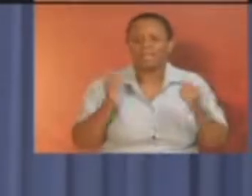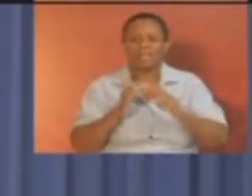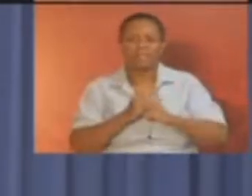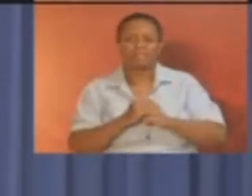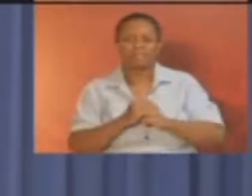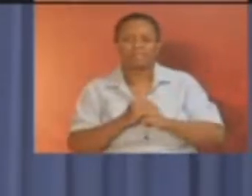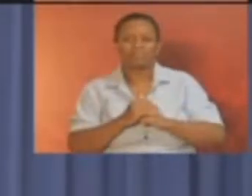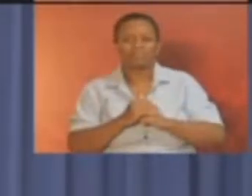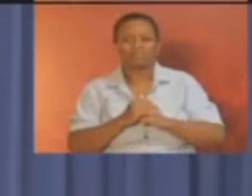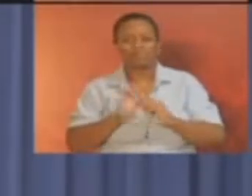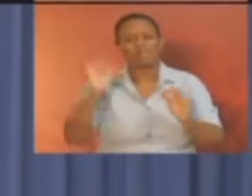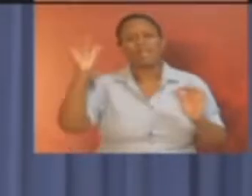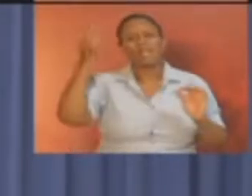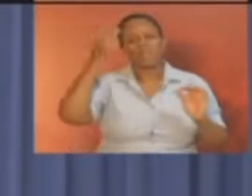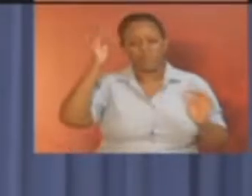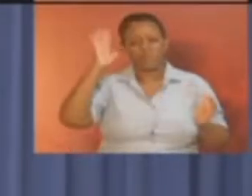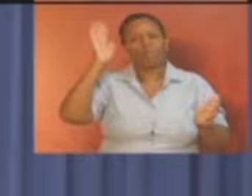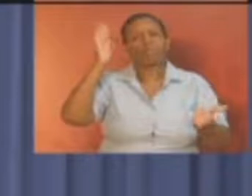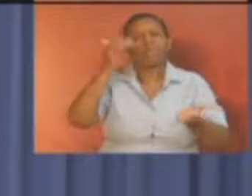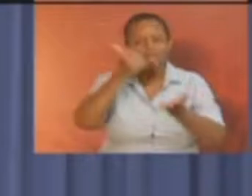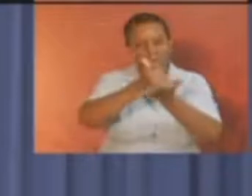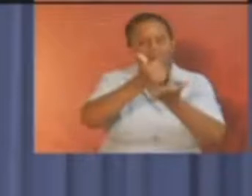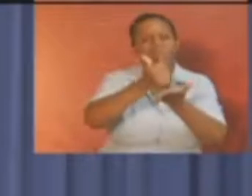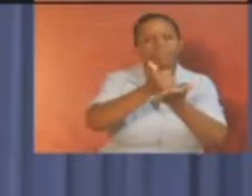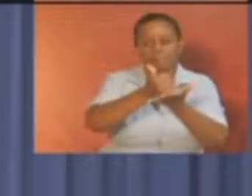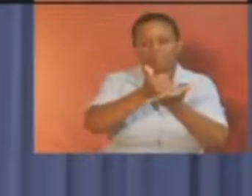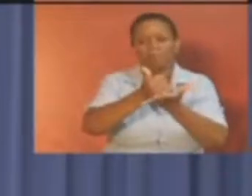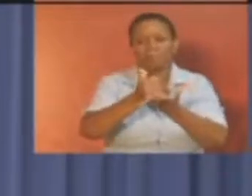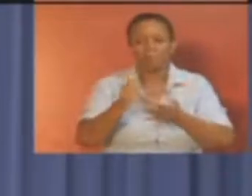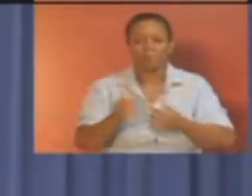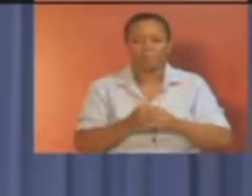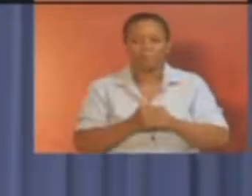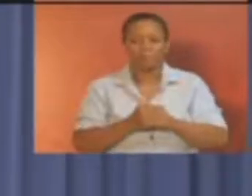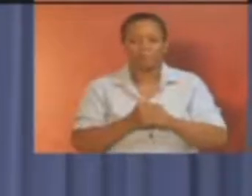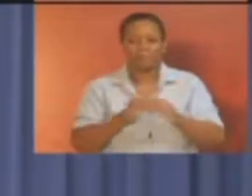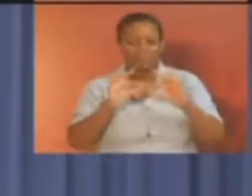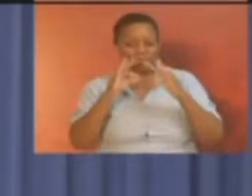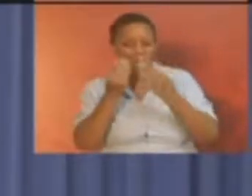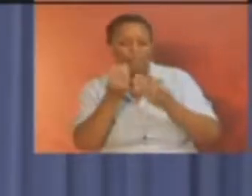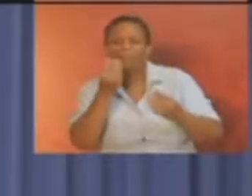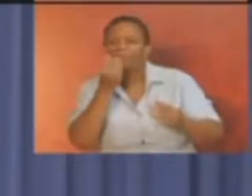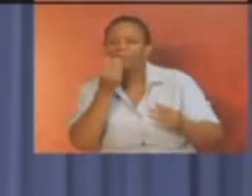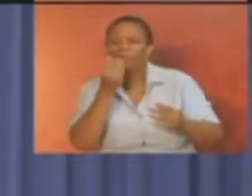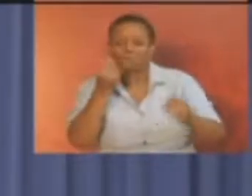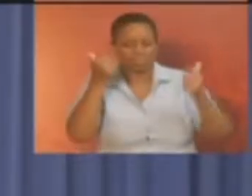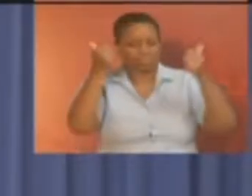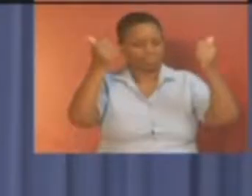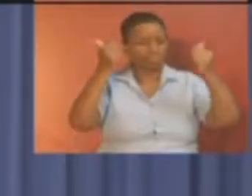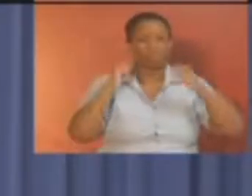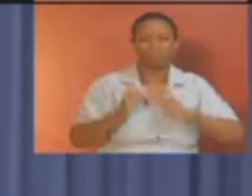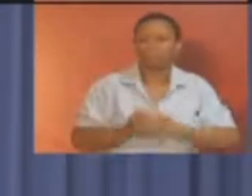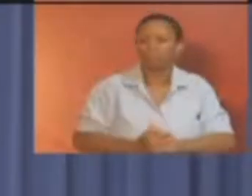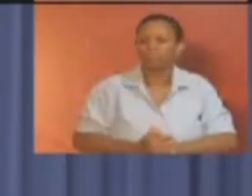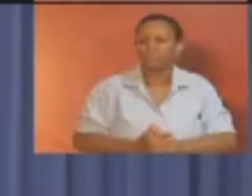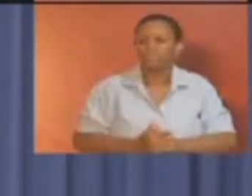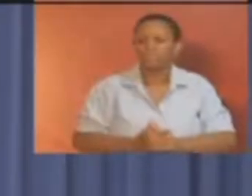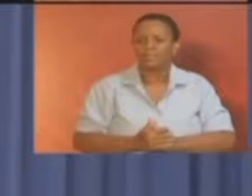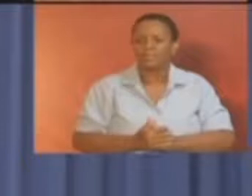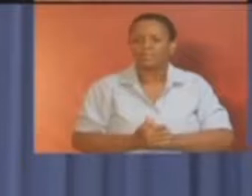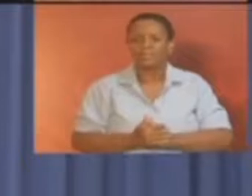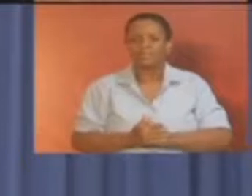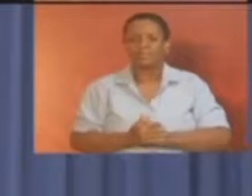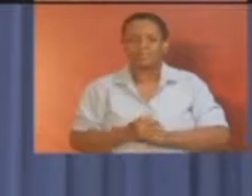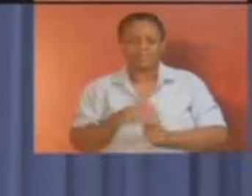persons, ensure that families are fed at a reasonable level, and that those persons